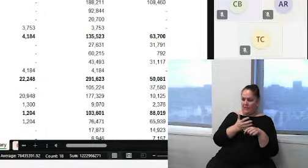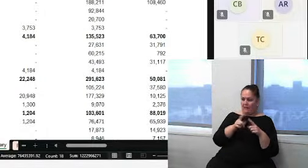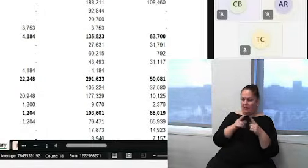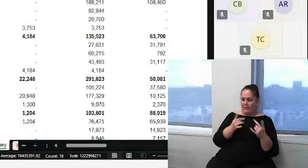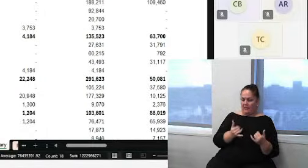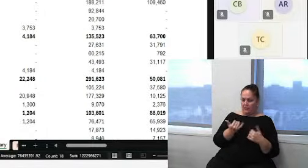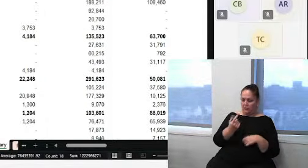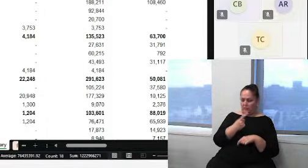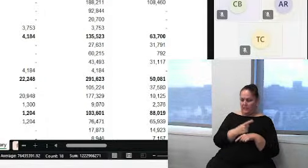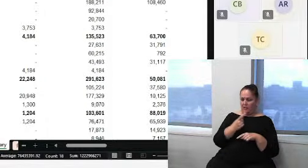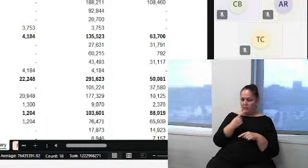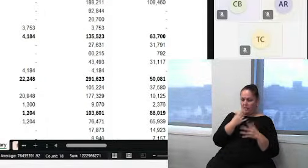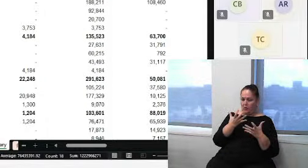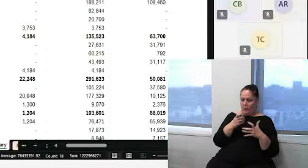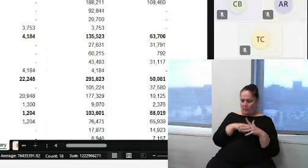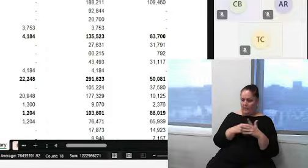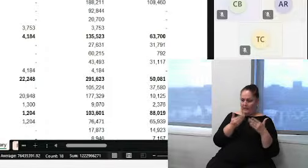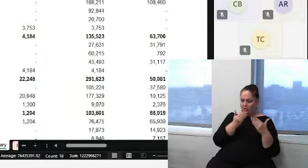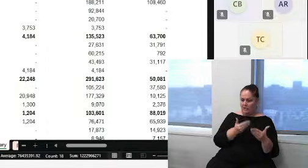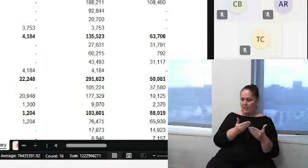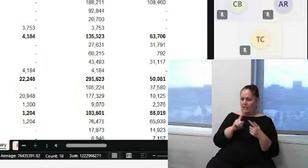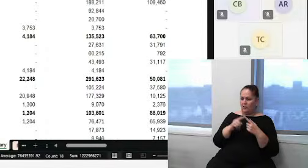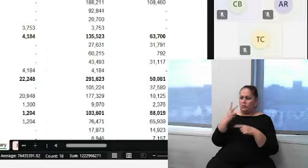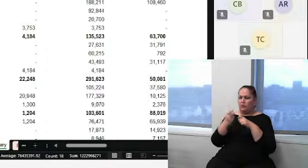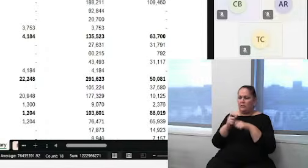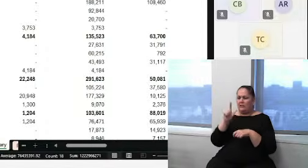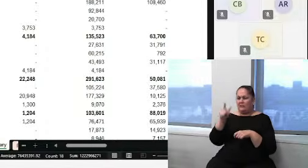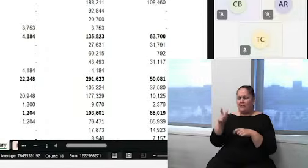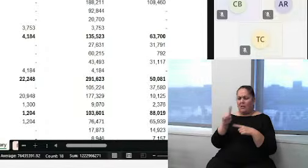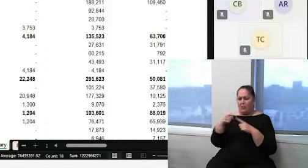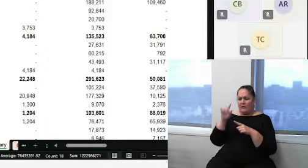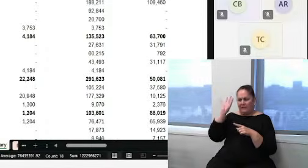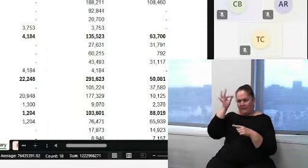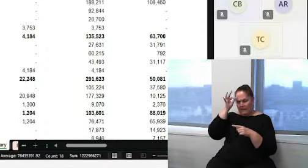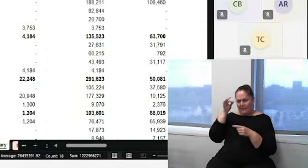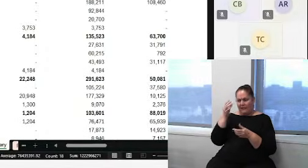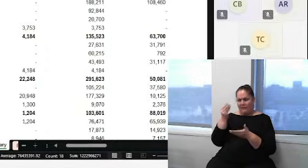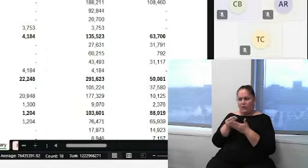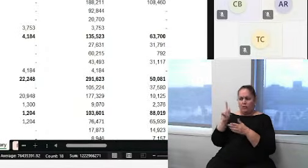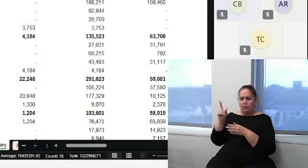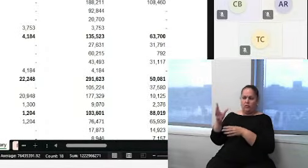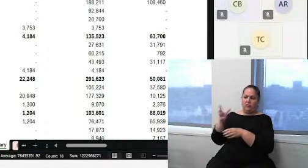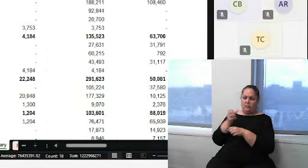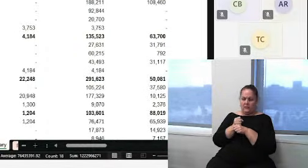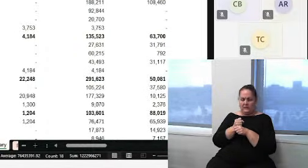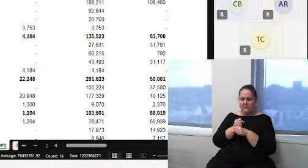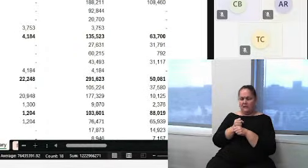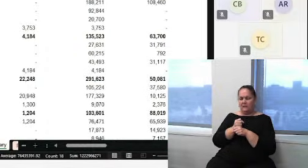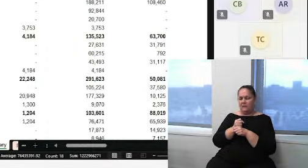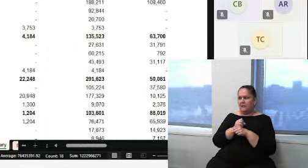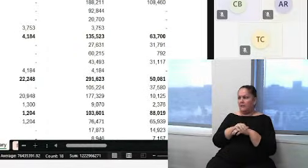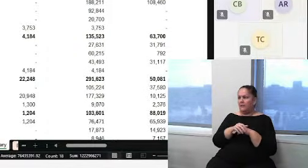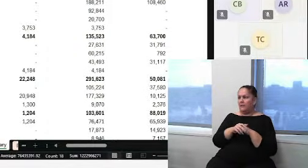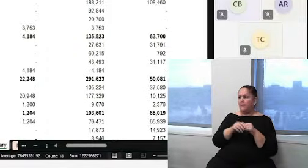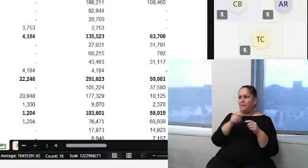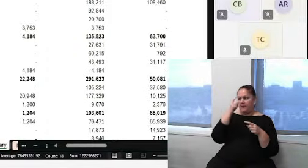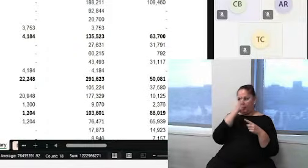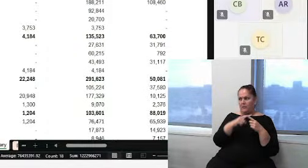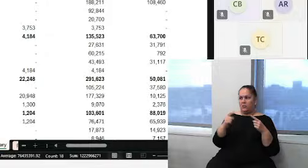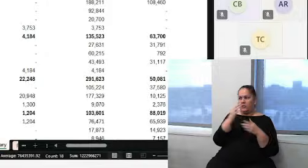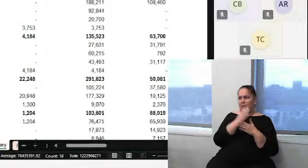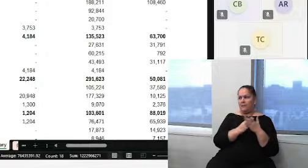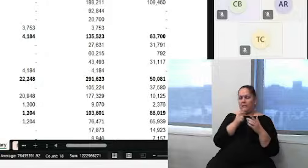fund goes up 5 times from now, today, when you say you want to get started, to 2 years from now when the federal funds should be arriving